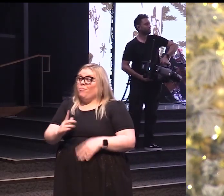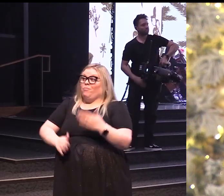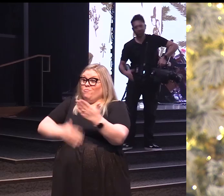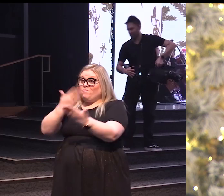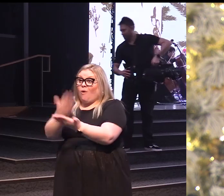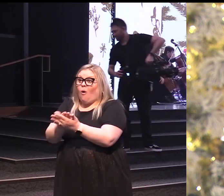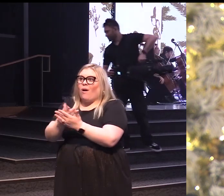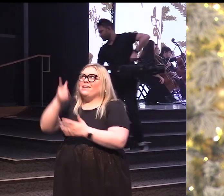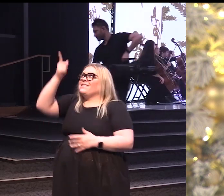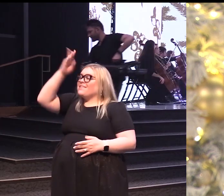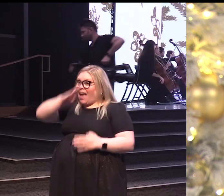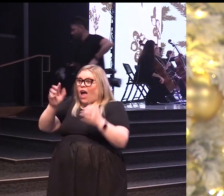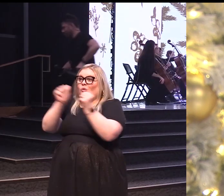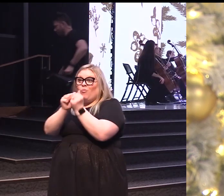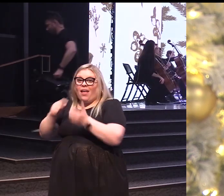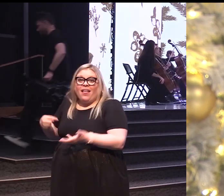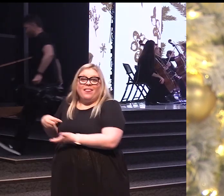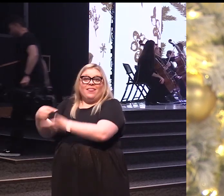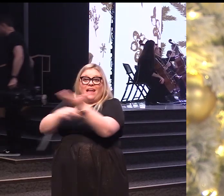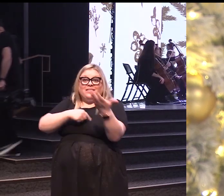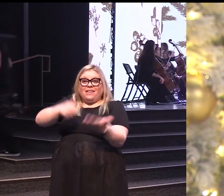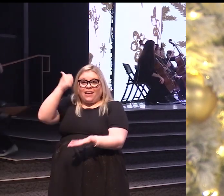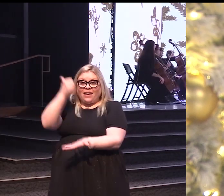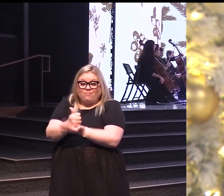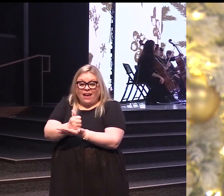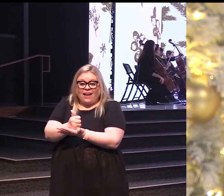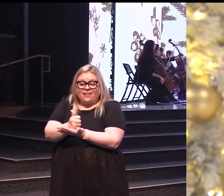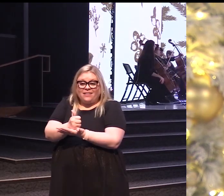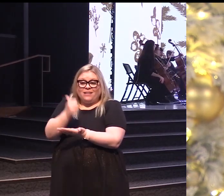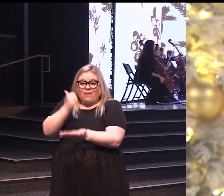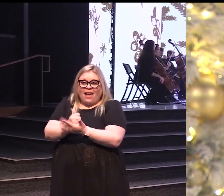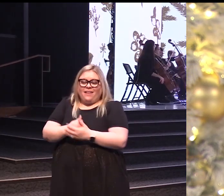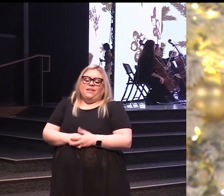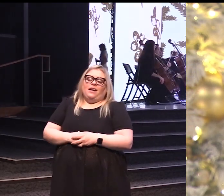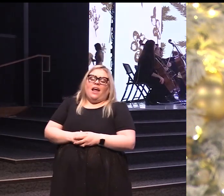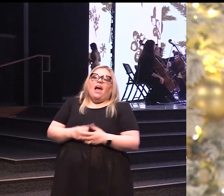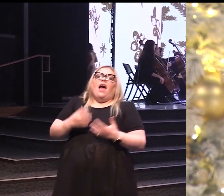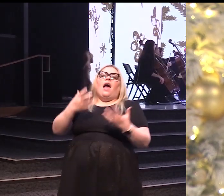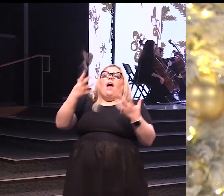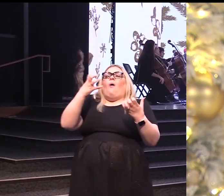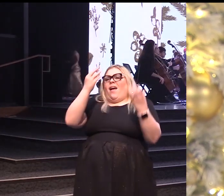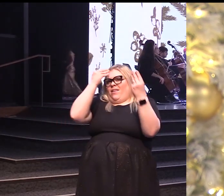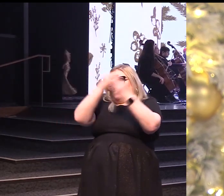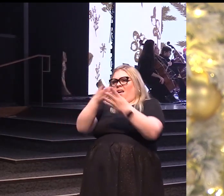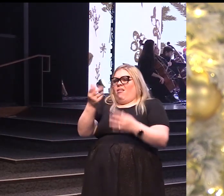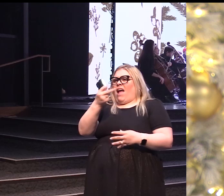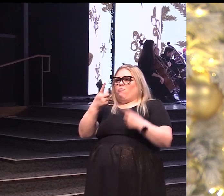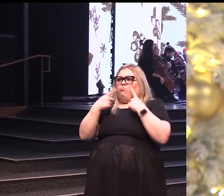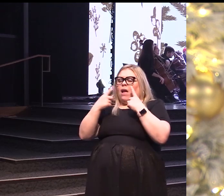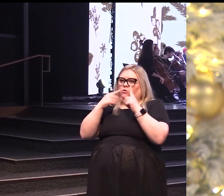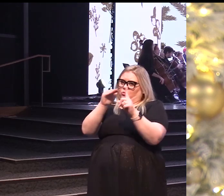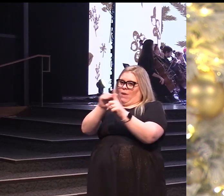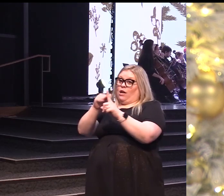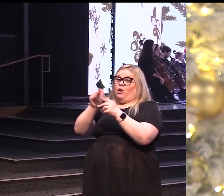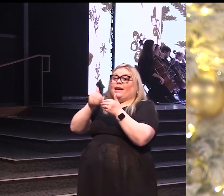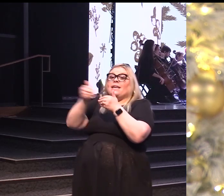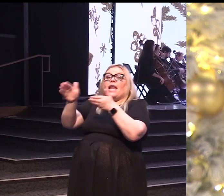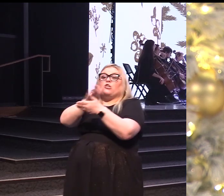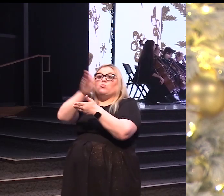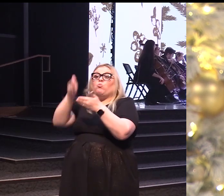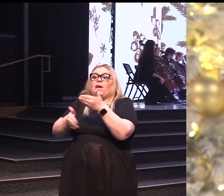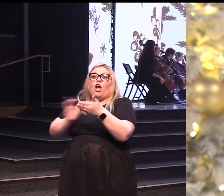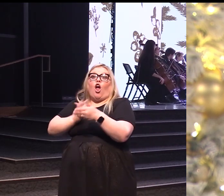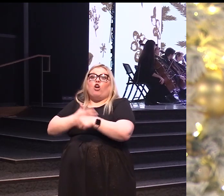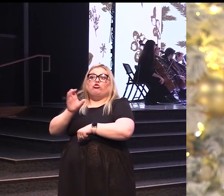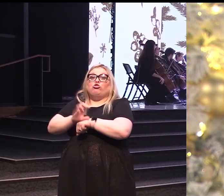that He is Emmanuel, God with us, still to this day? Amen. I want to tell you just a couple things, just to remind you, next weekend, our church